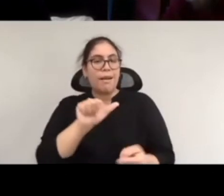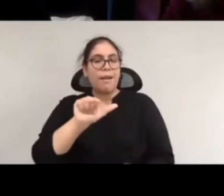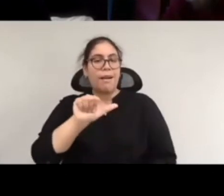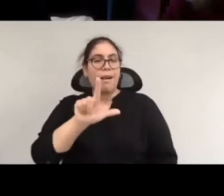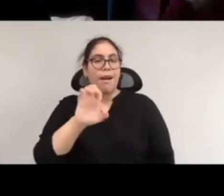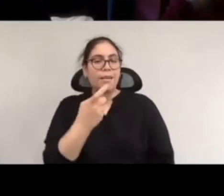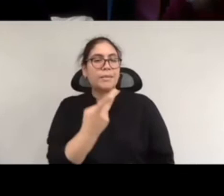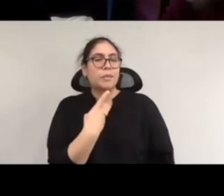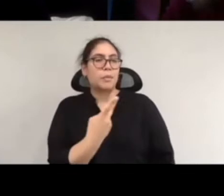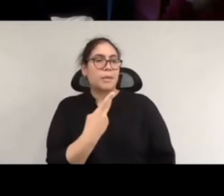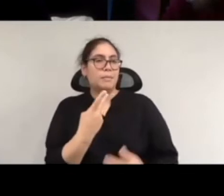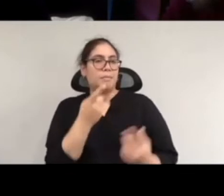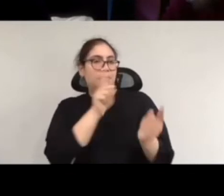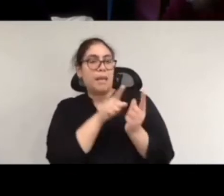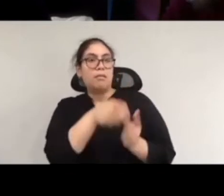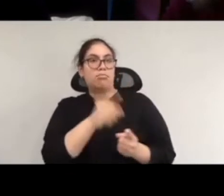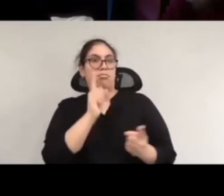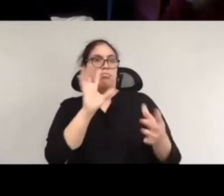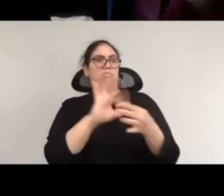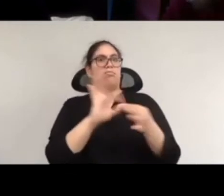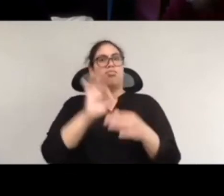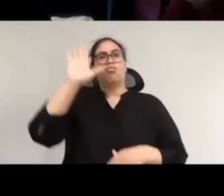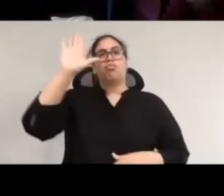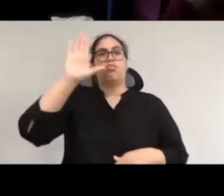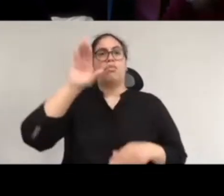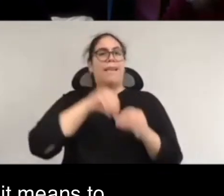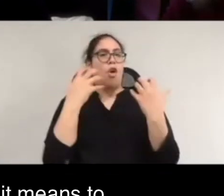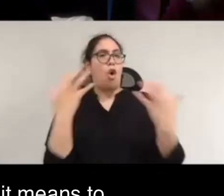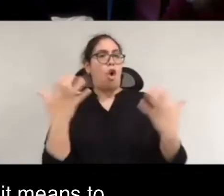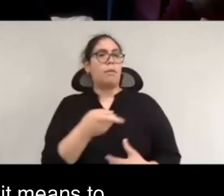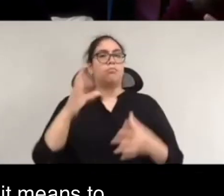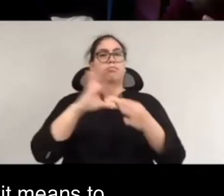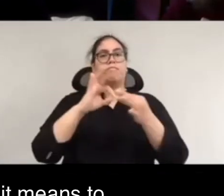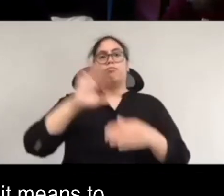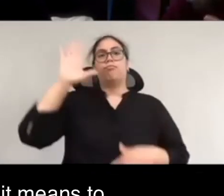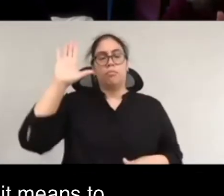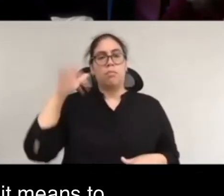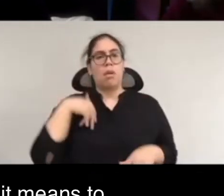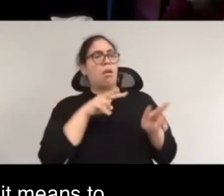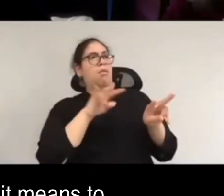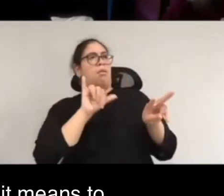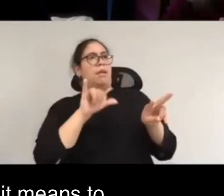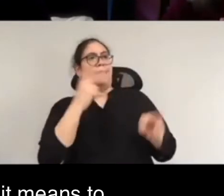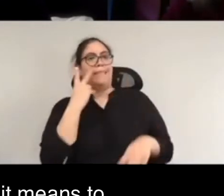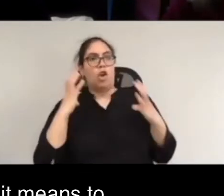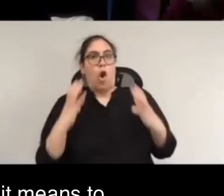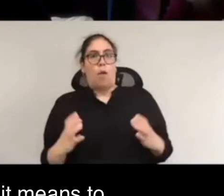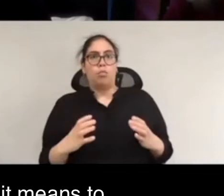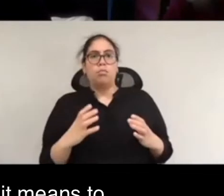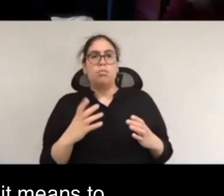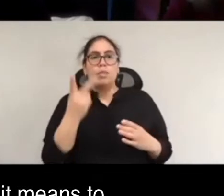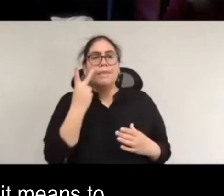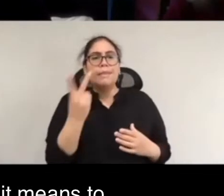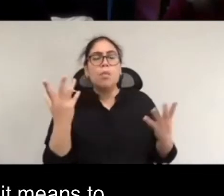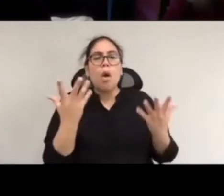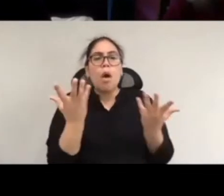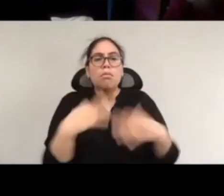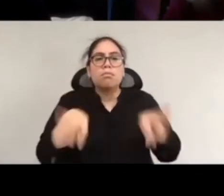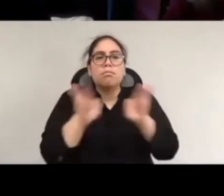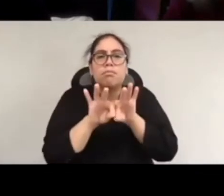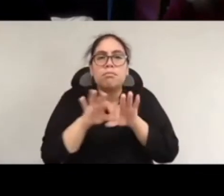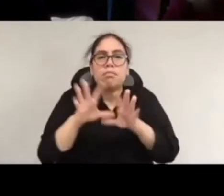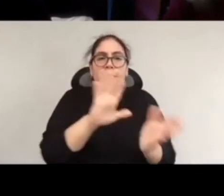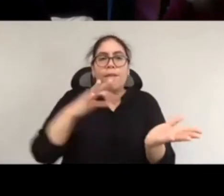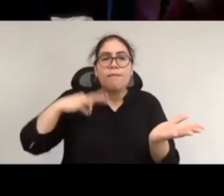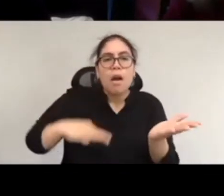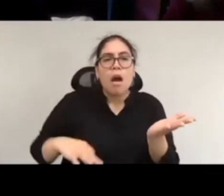and he spoke out in the audience. And when you see the consumers and how much it means to that community, and also, you know, I want